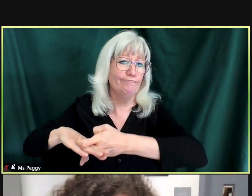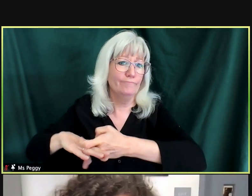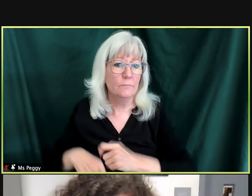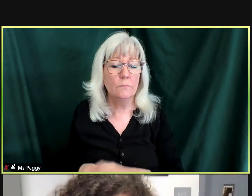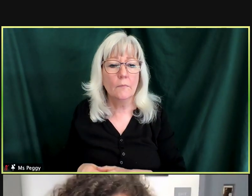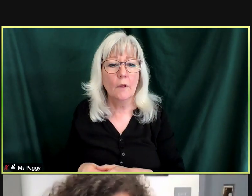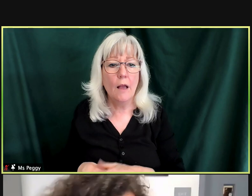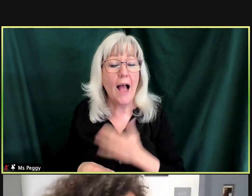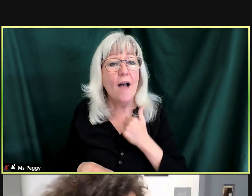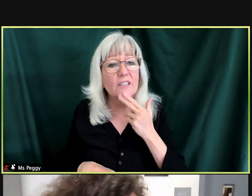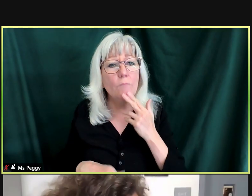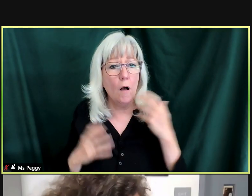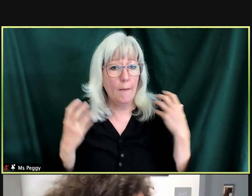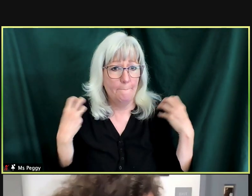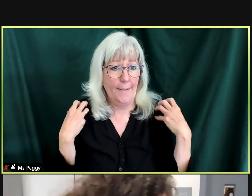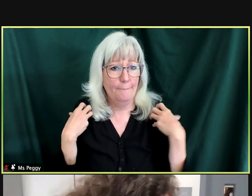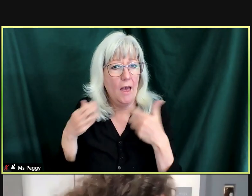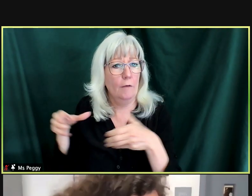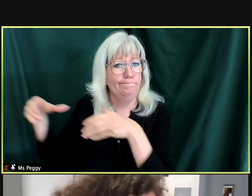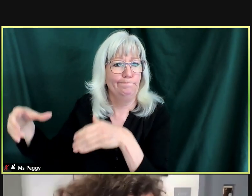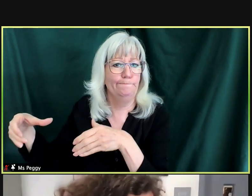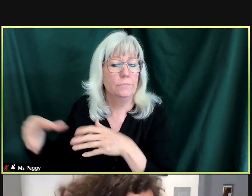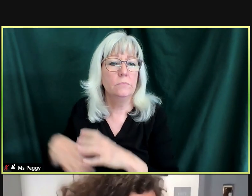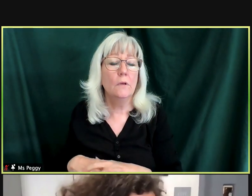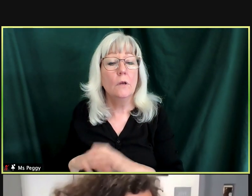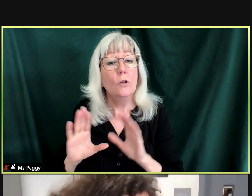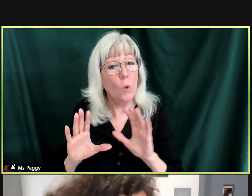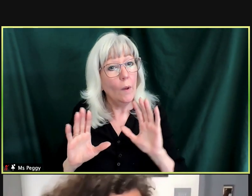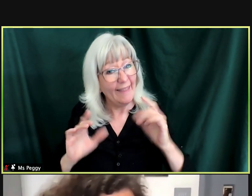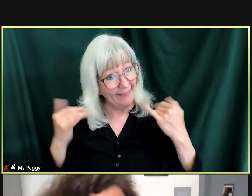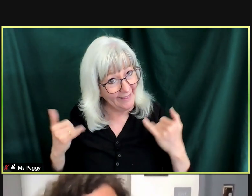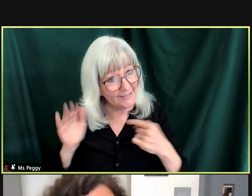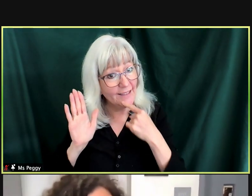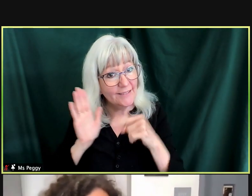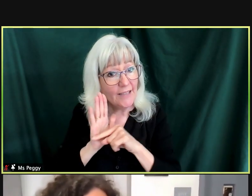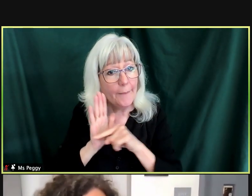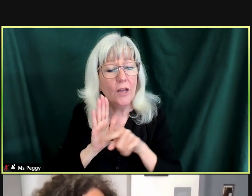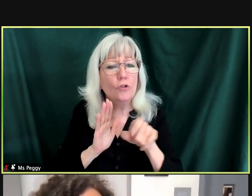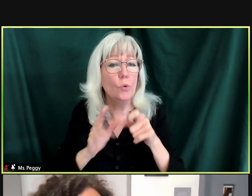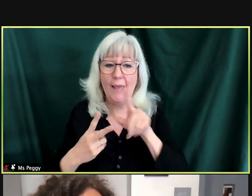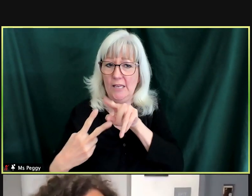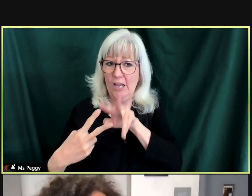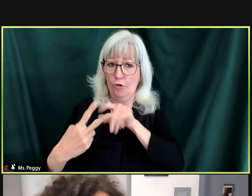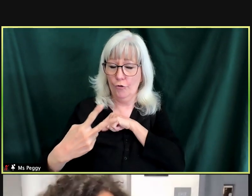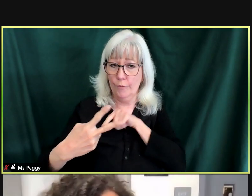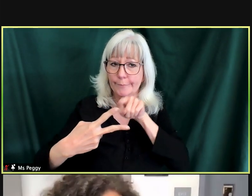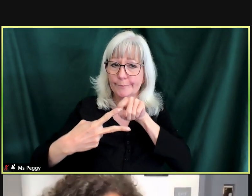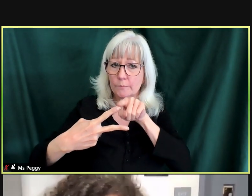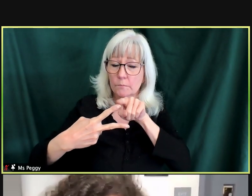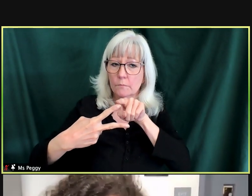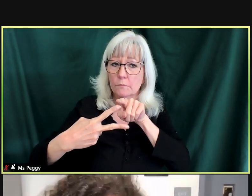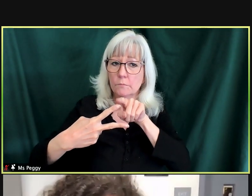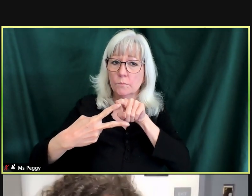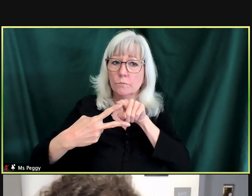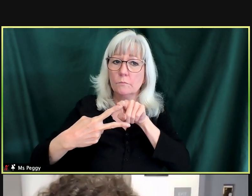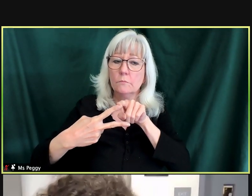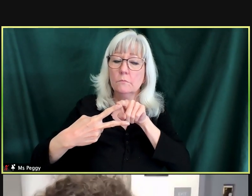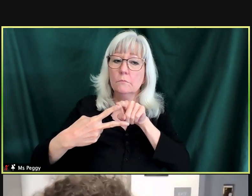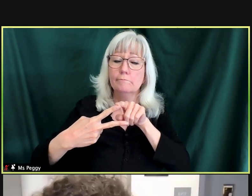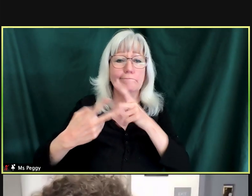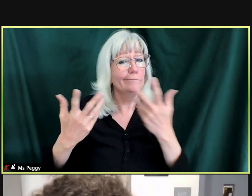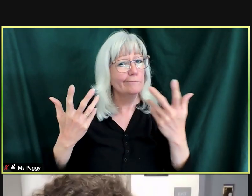Small backpack. So in this assignment, you could go two ways. You could either just